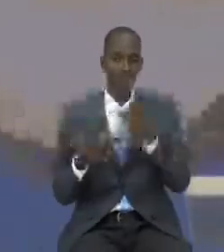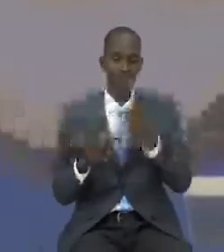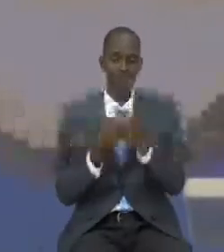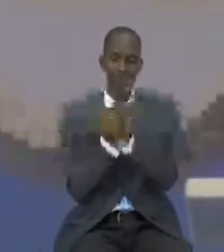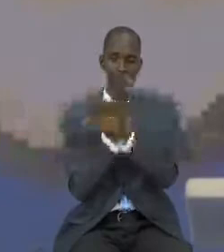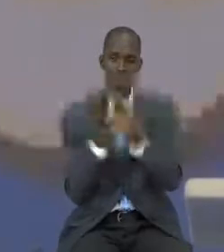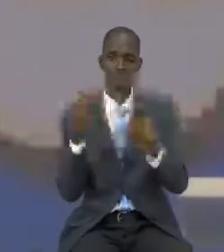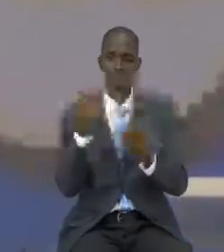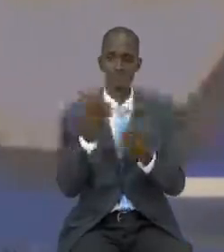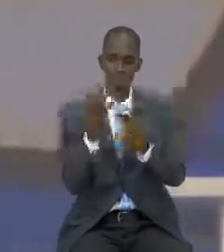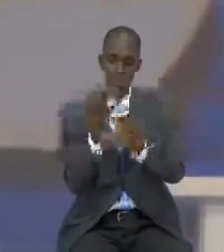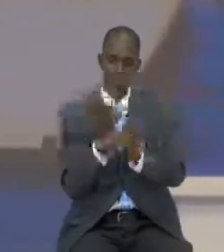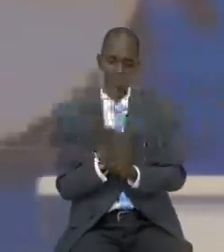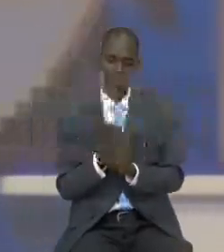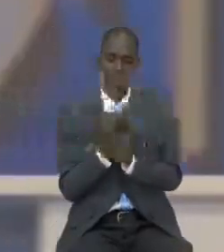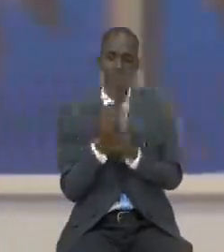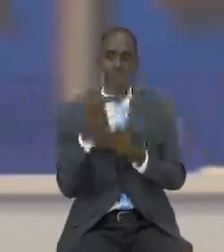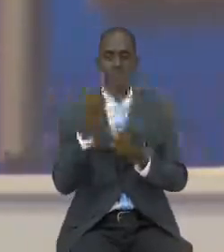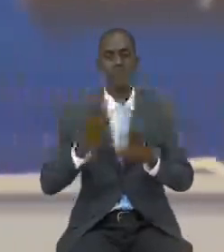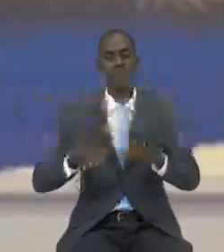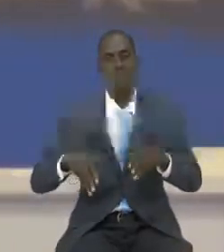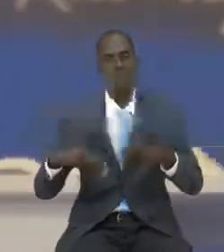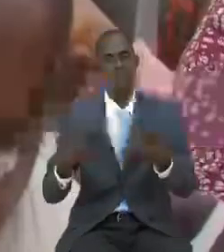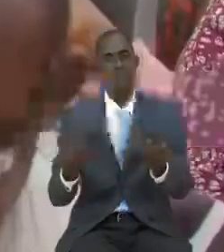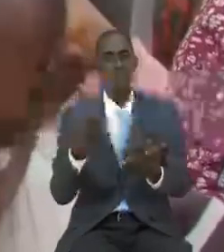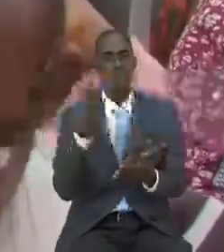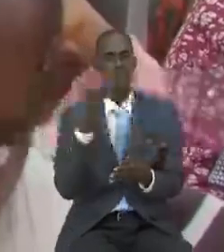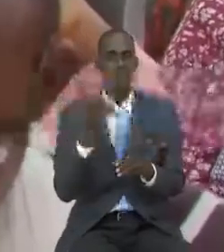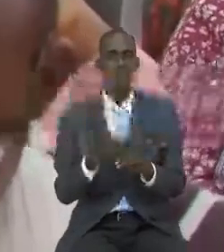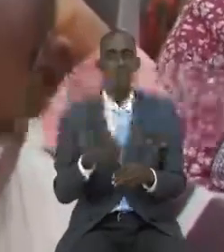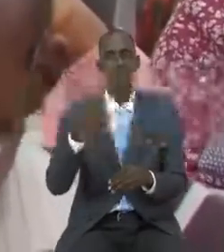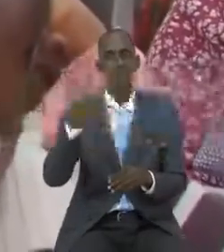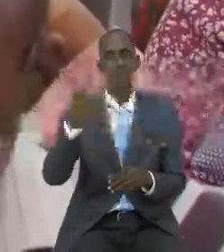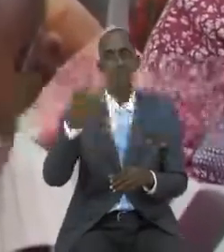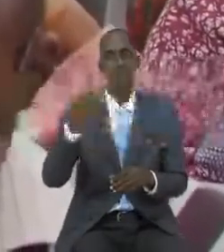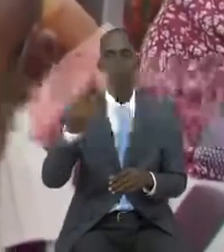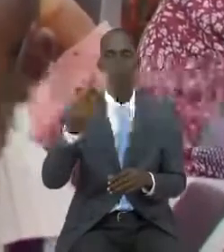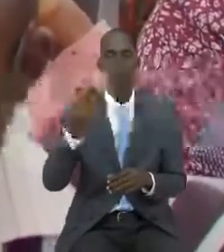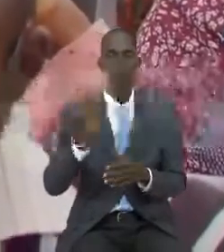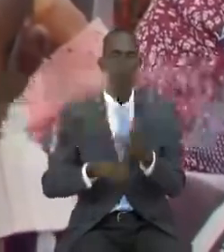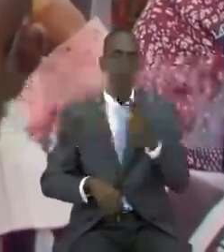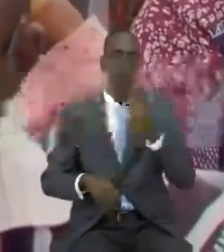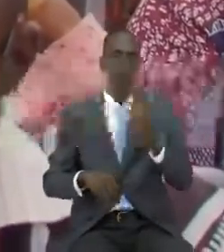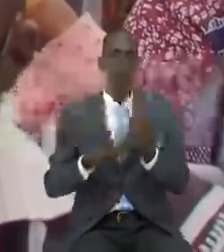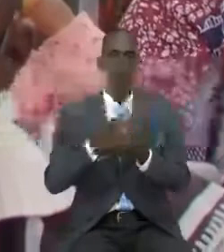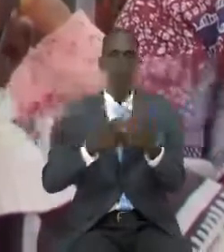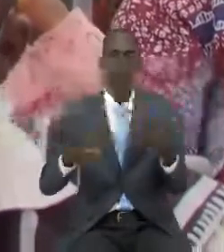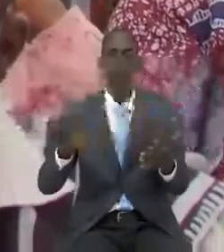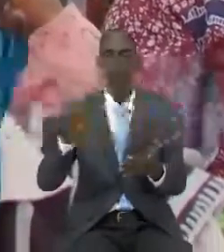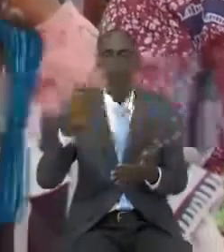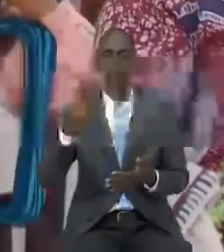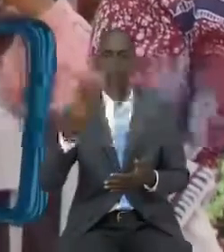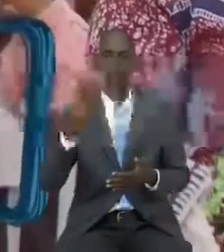freely give. Look at Luke chapter 4, and we're reading from verse 42. Luke chapter 4, verse 42,